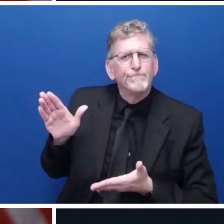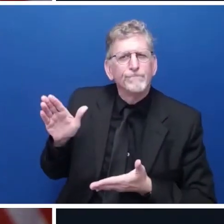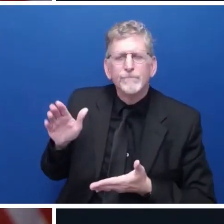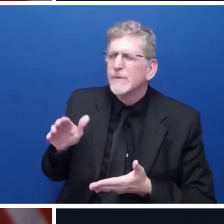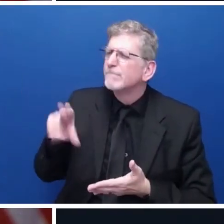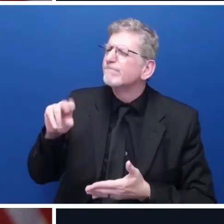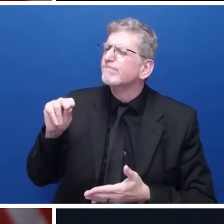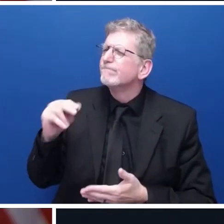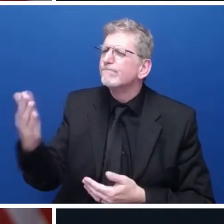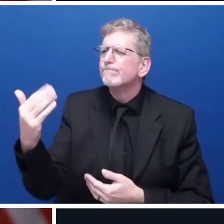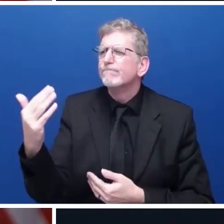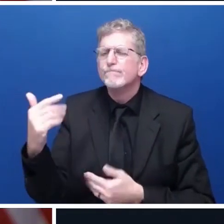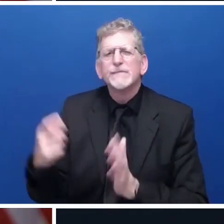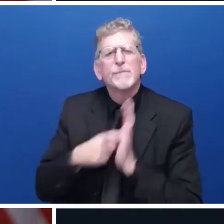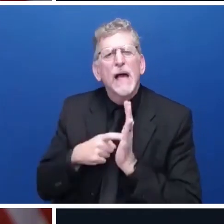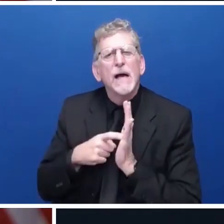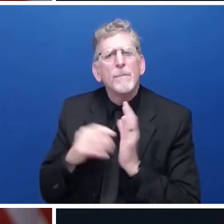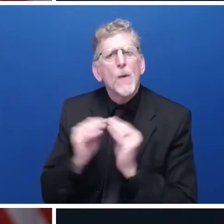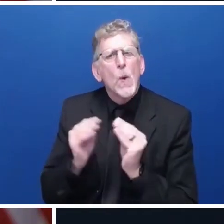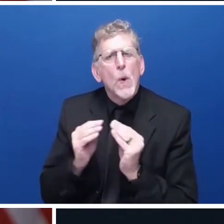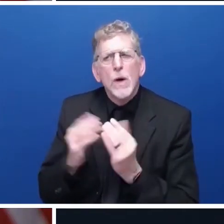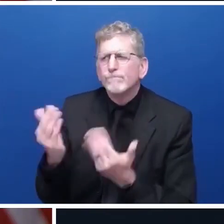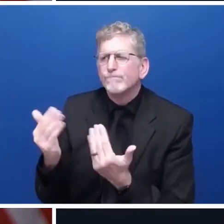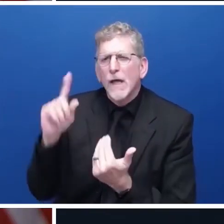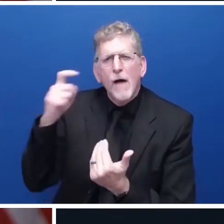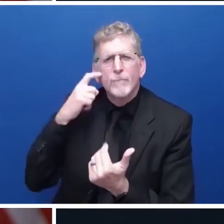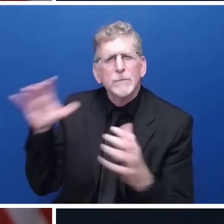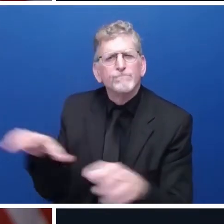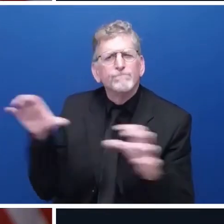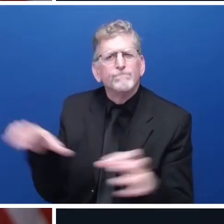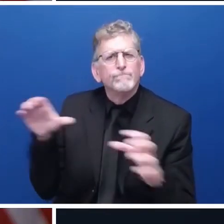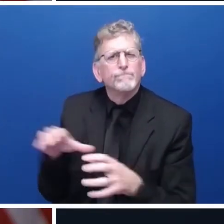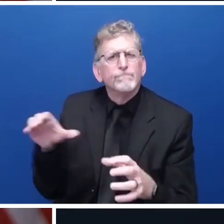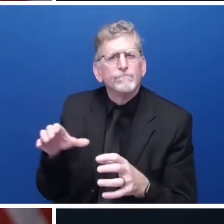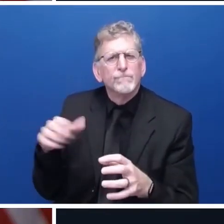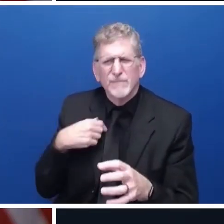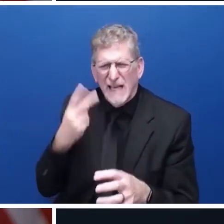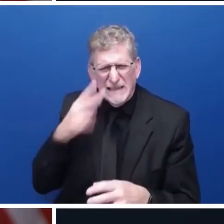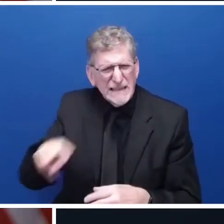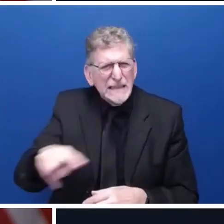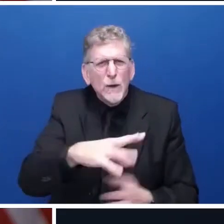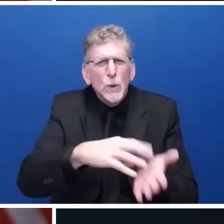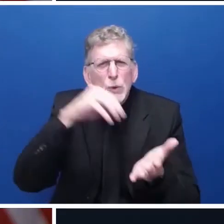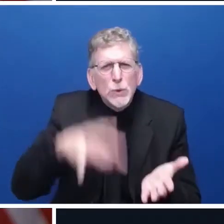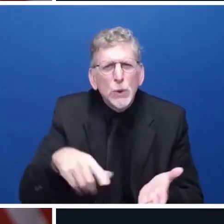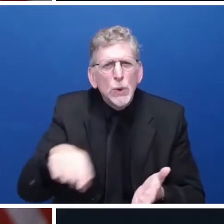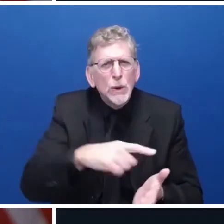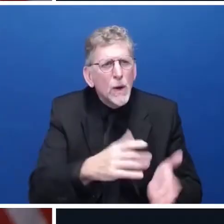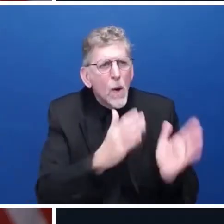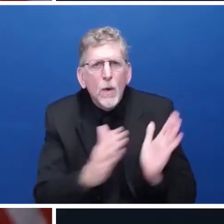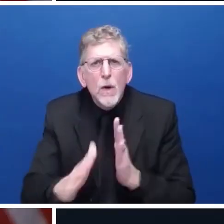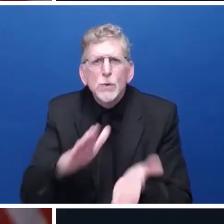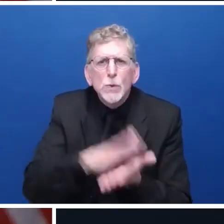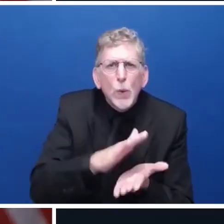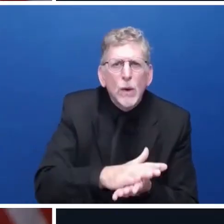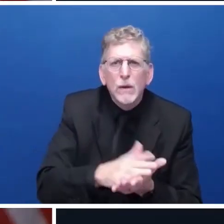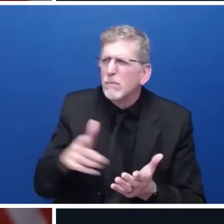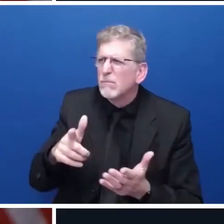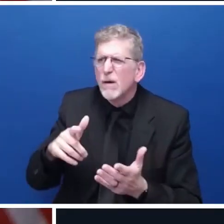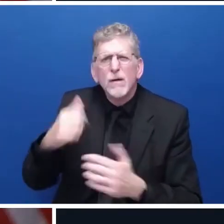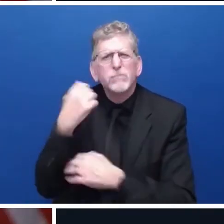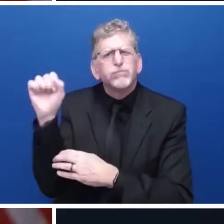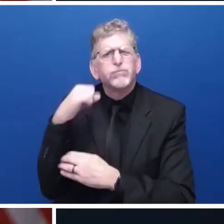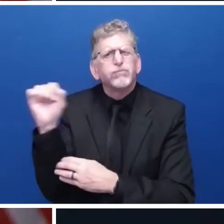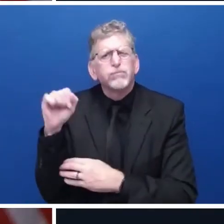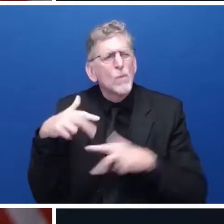determination of students organizing school walkouts all across the country, whose voices are becoming so